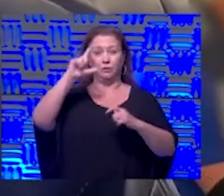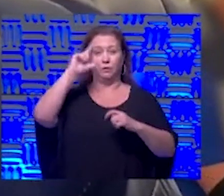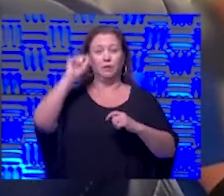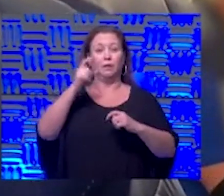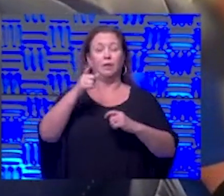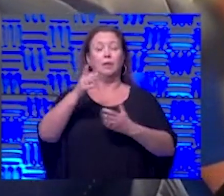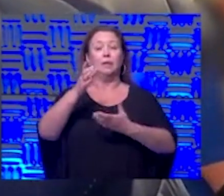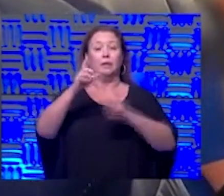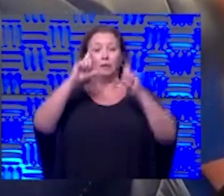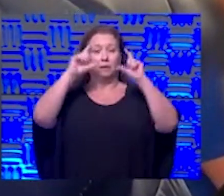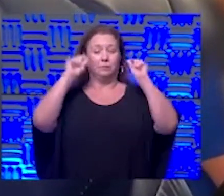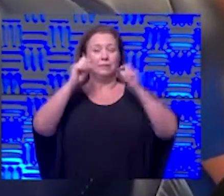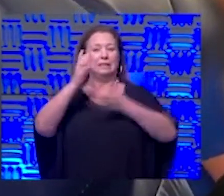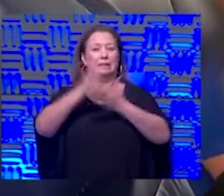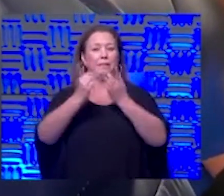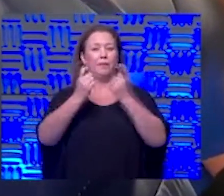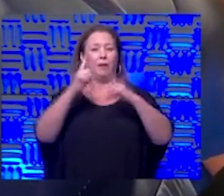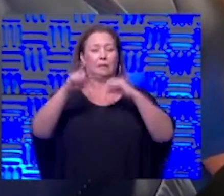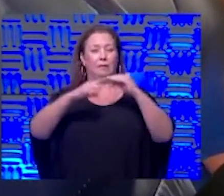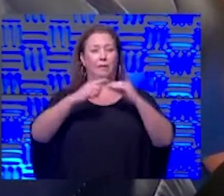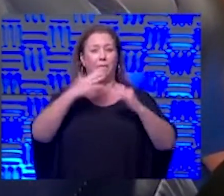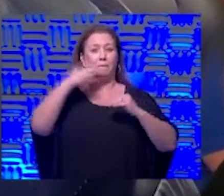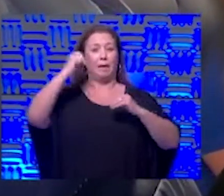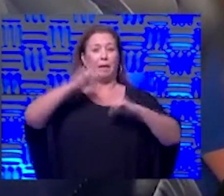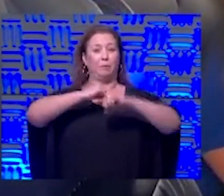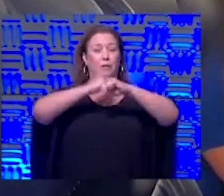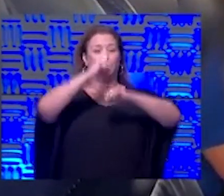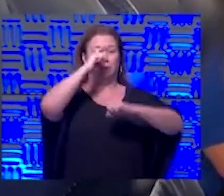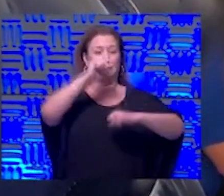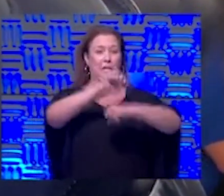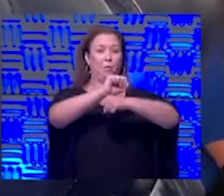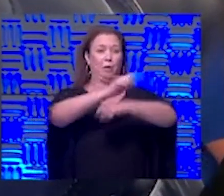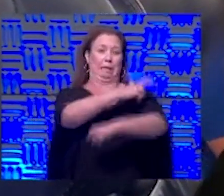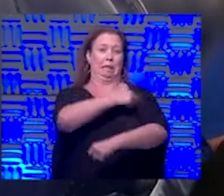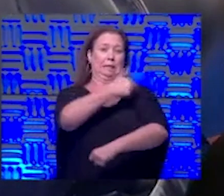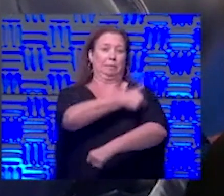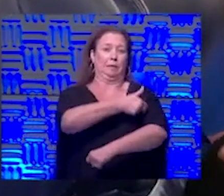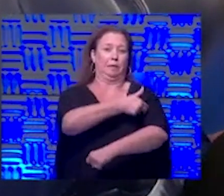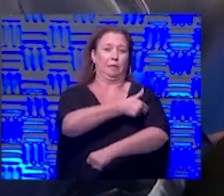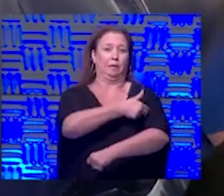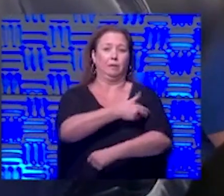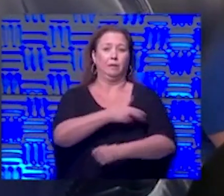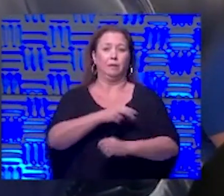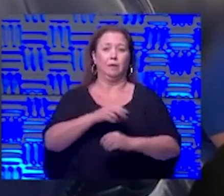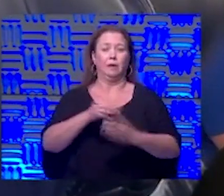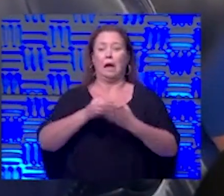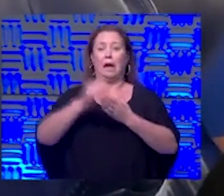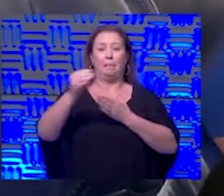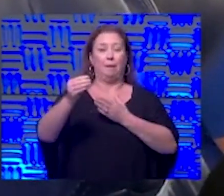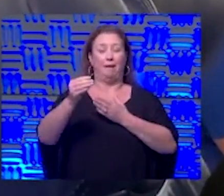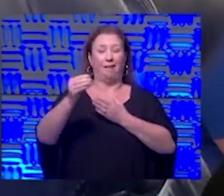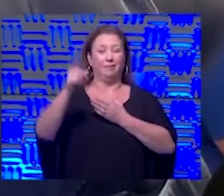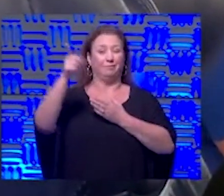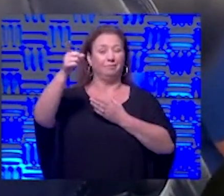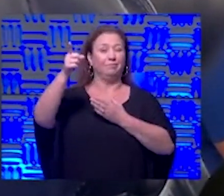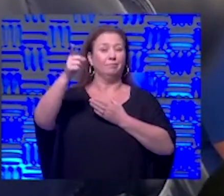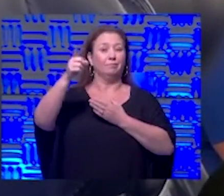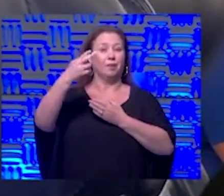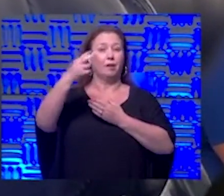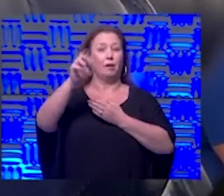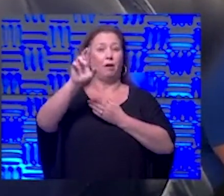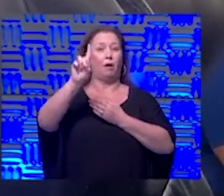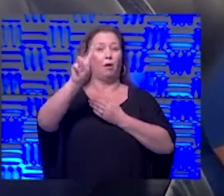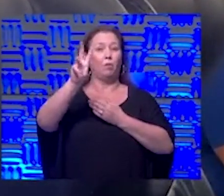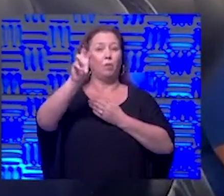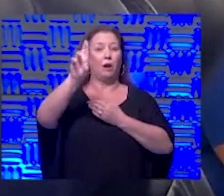of you are asking about if I have better protection because I work in the hospital. No, these were bought by a colleague who bought them at a hardware